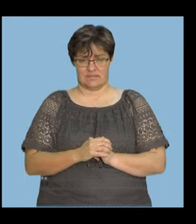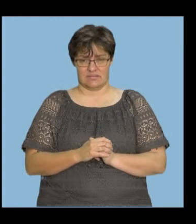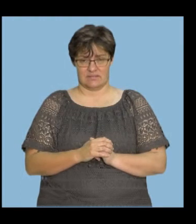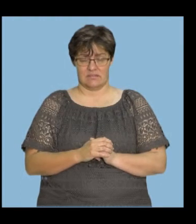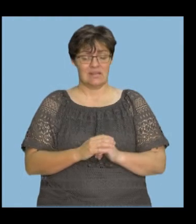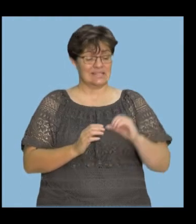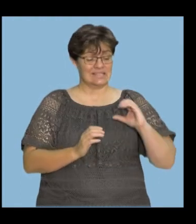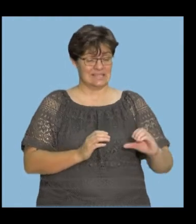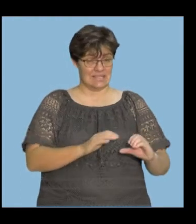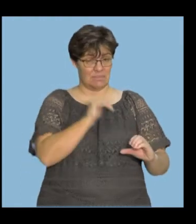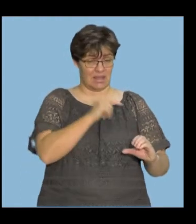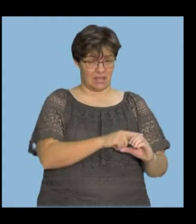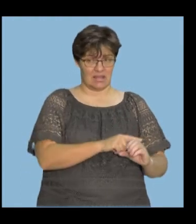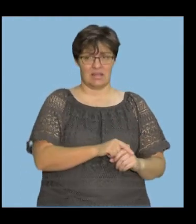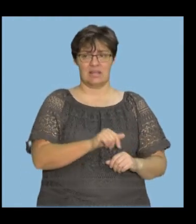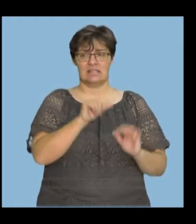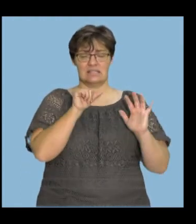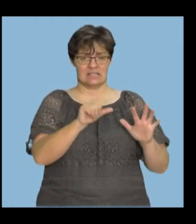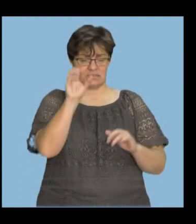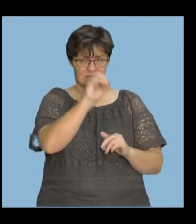Bank C, which is 6%,